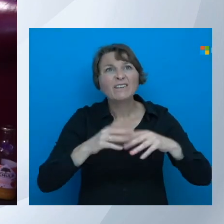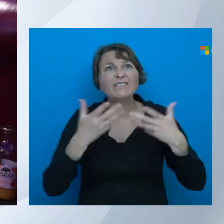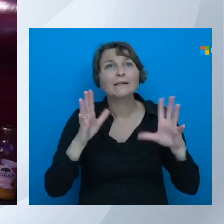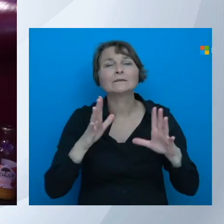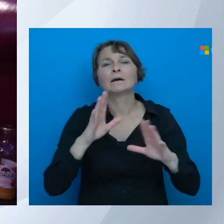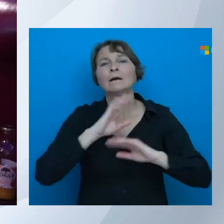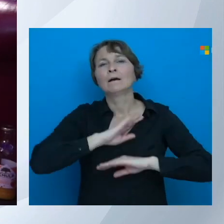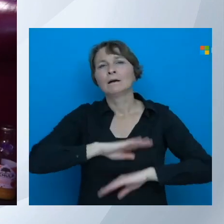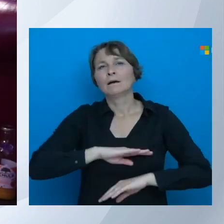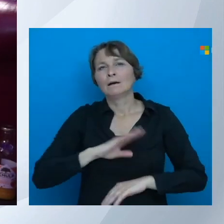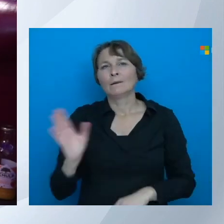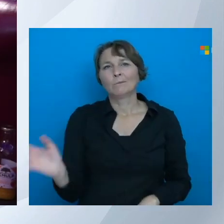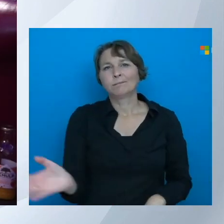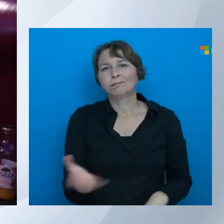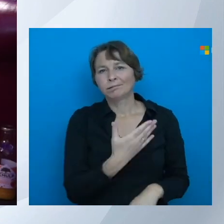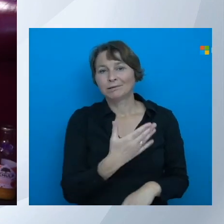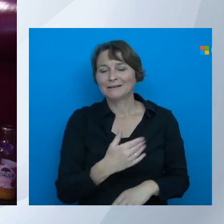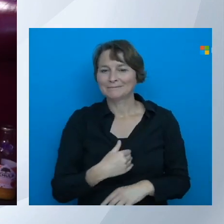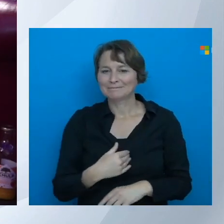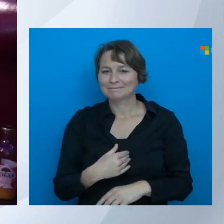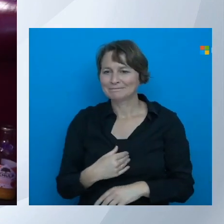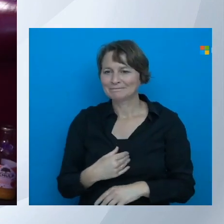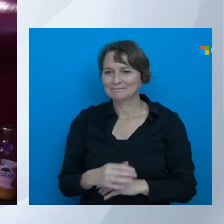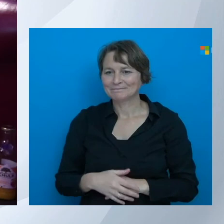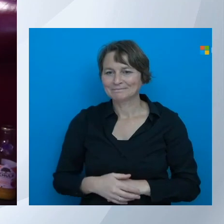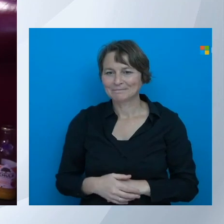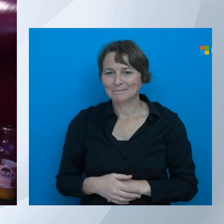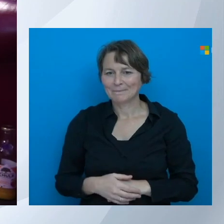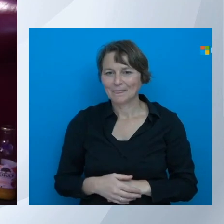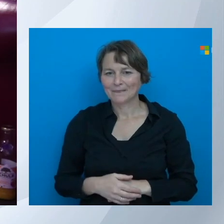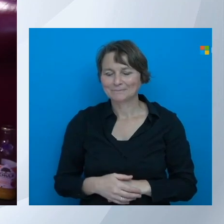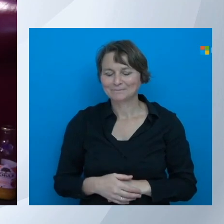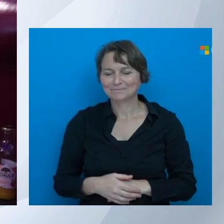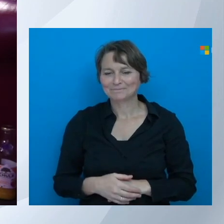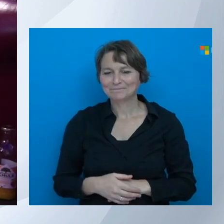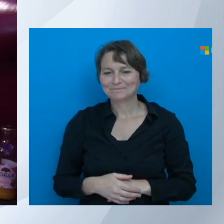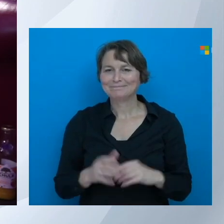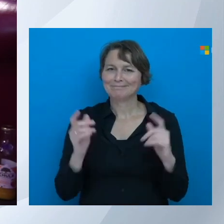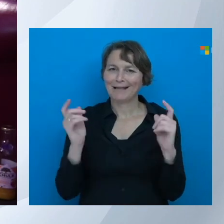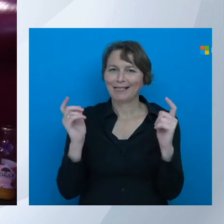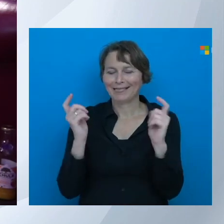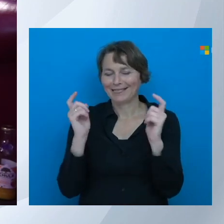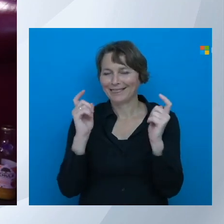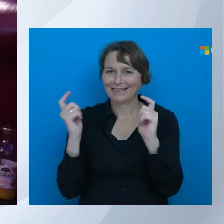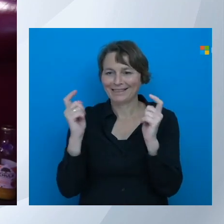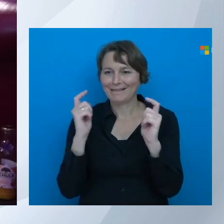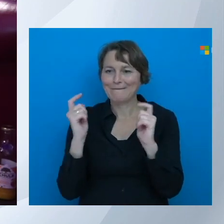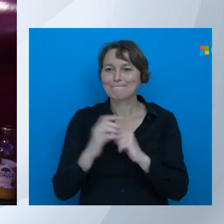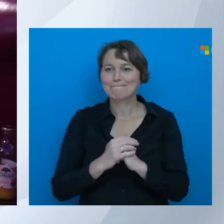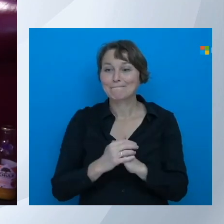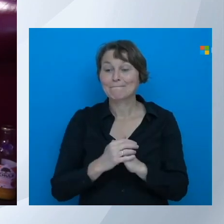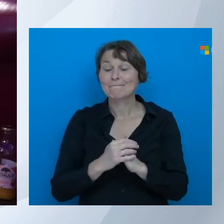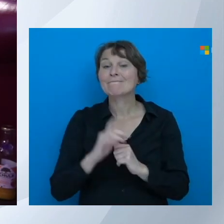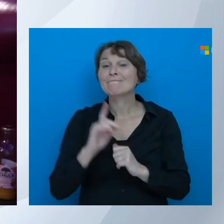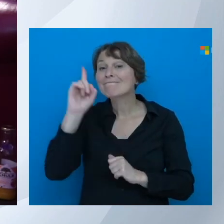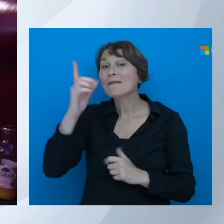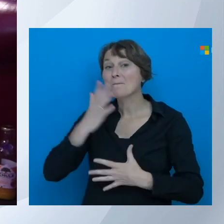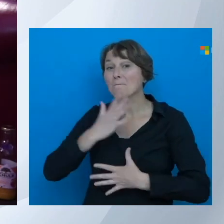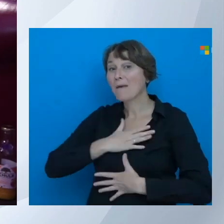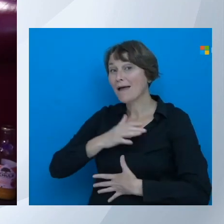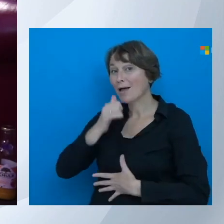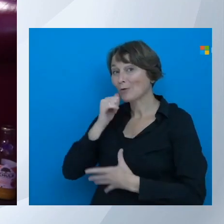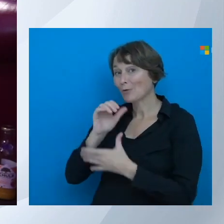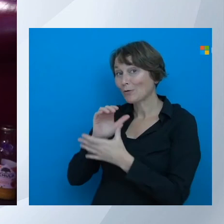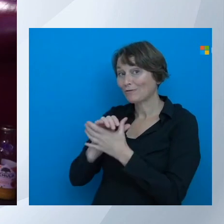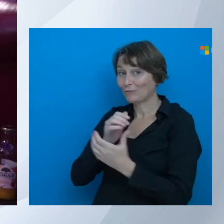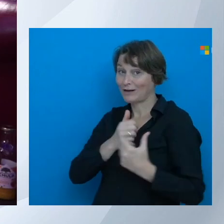can't imagine why. Well, maybe. Did you do? Okay, well, I'll tell my girlfriend that there definitely is